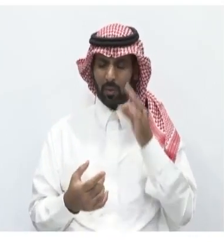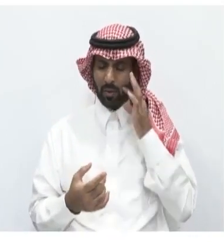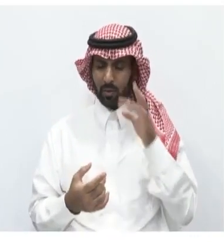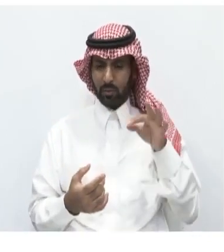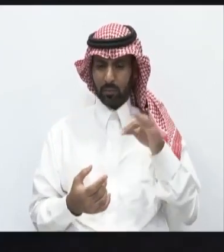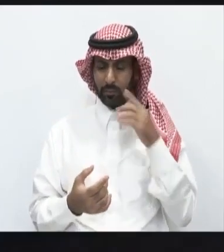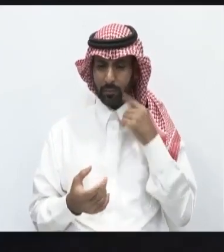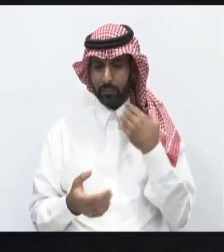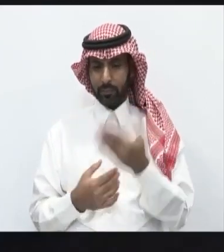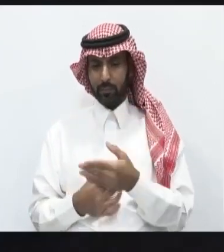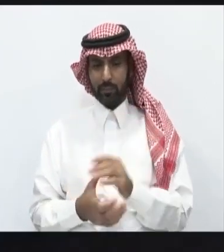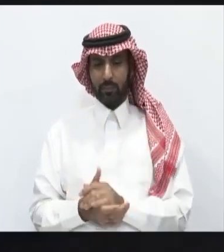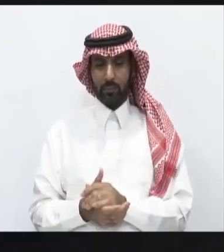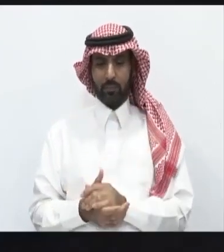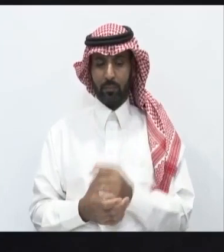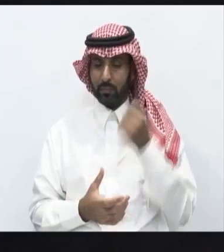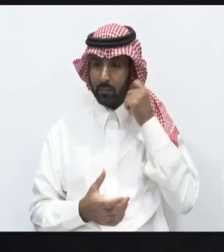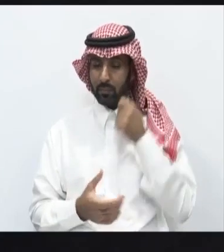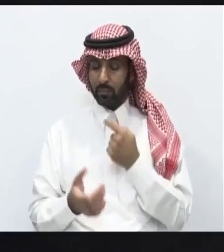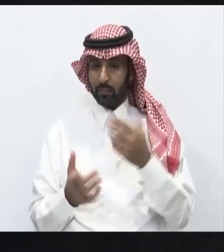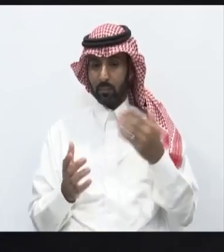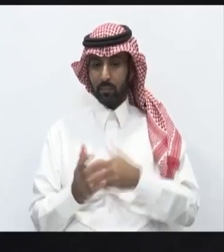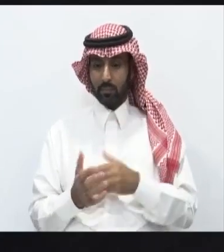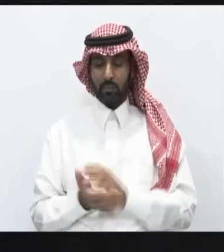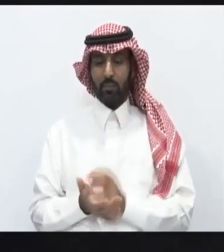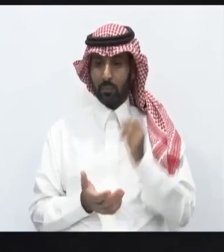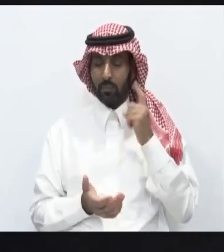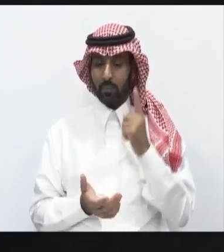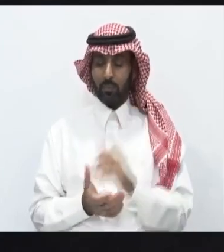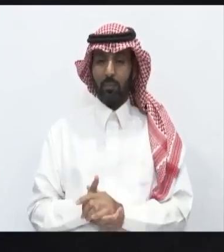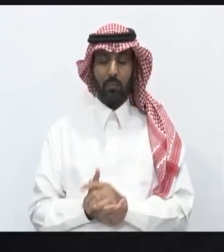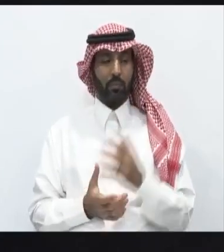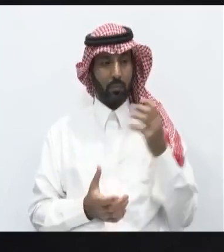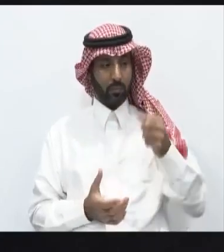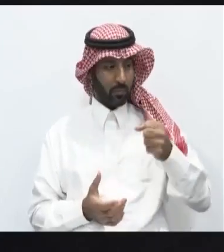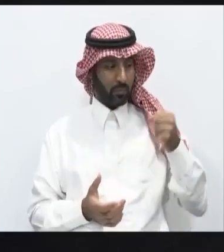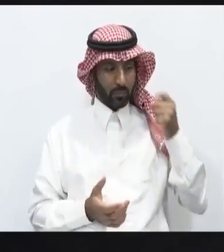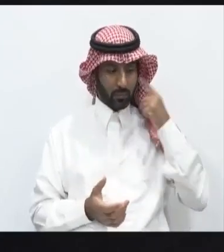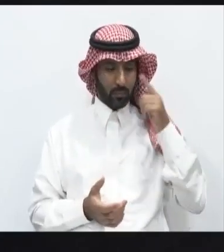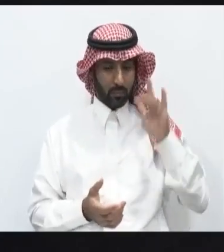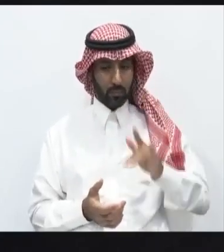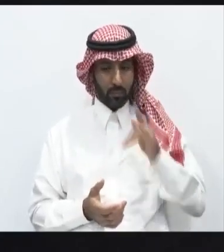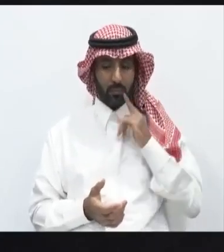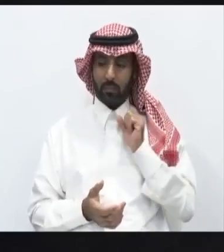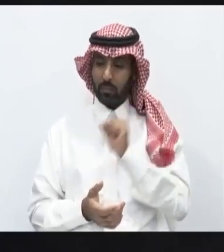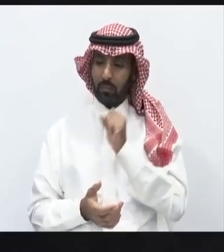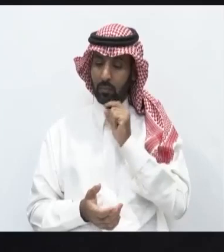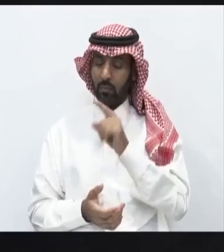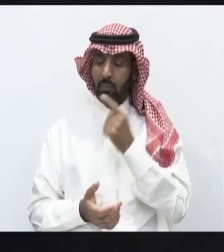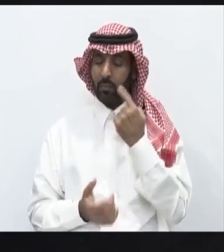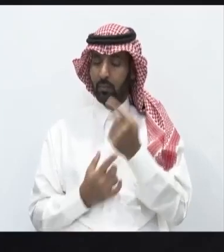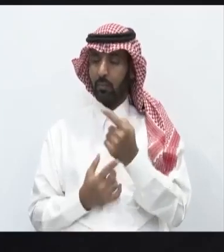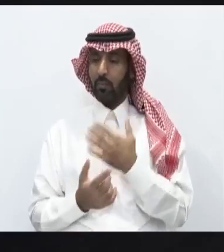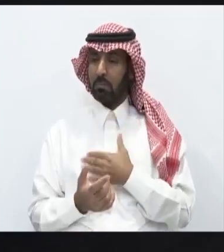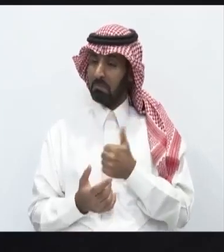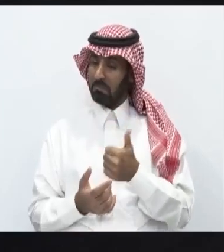the window seat and she said no. At the end, we figure out that the window seat was actually his seat and he replied